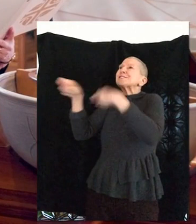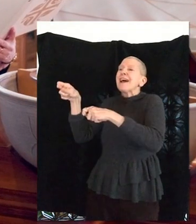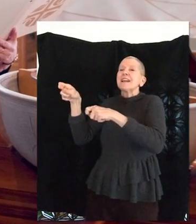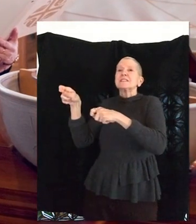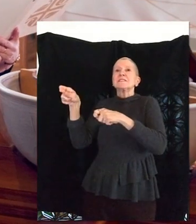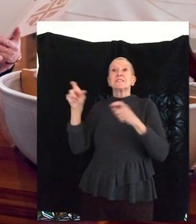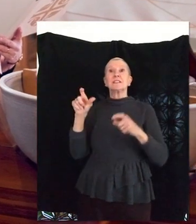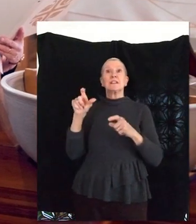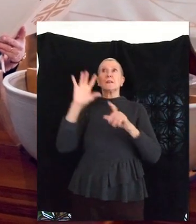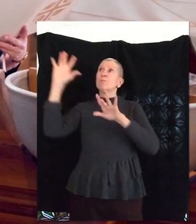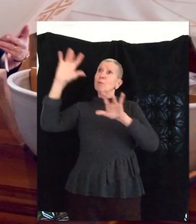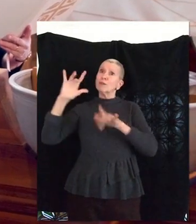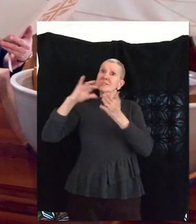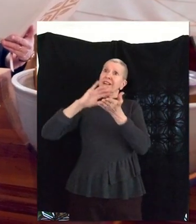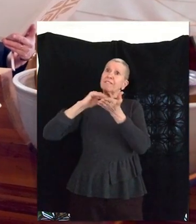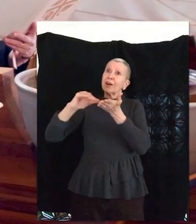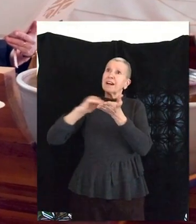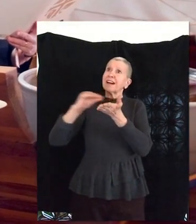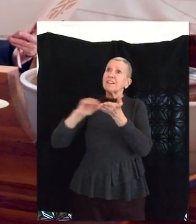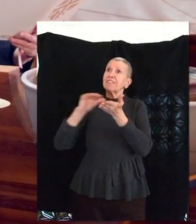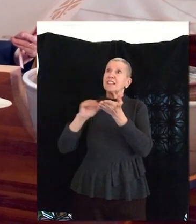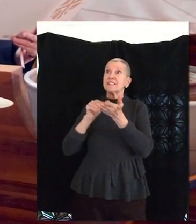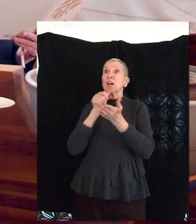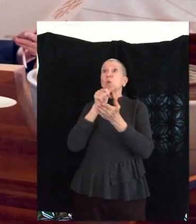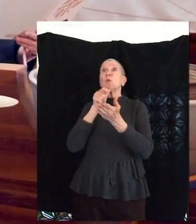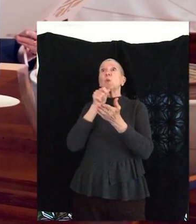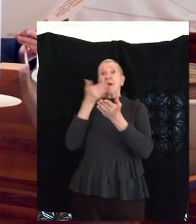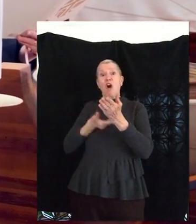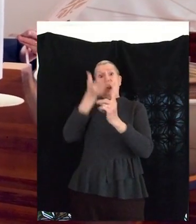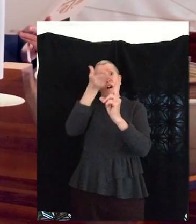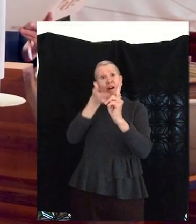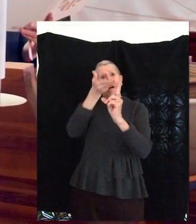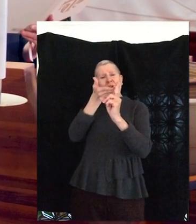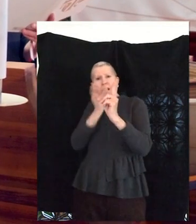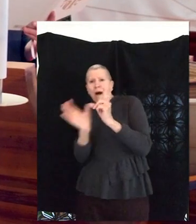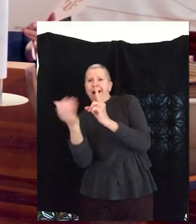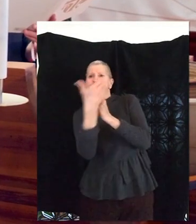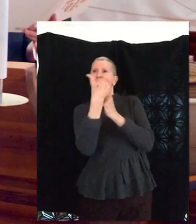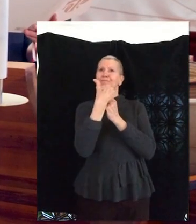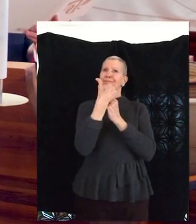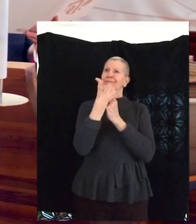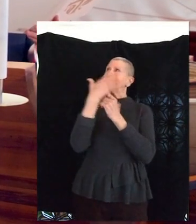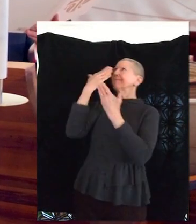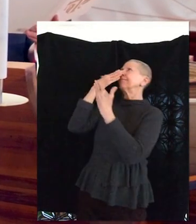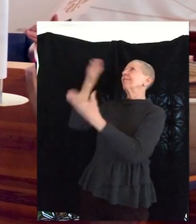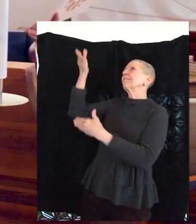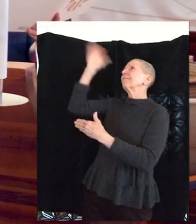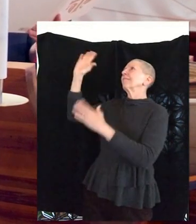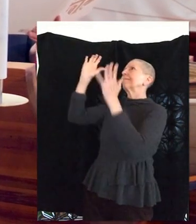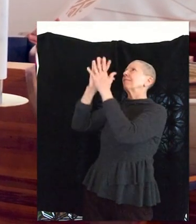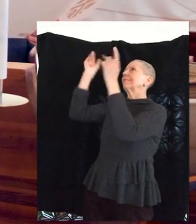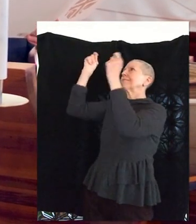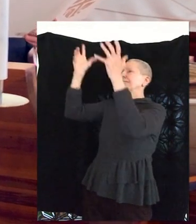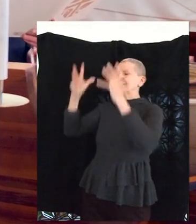wrap our true selves in sacred belonging and purpose. Thanks be to God.